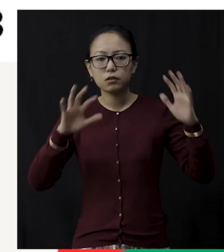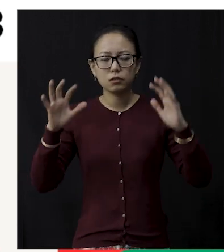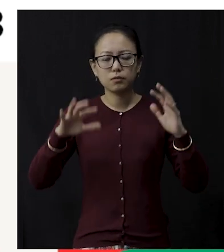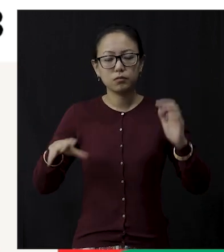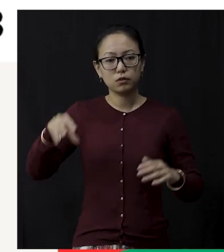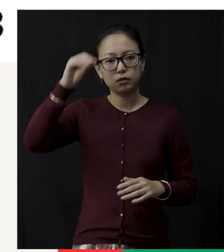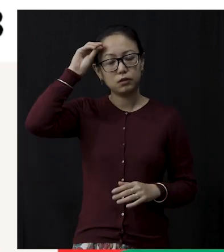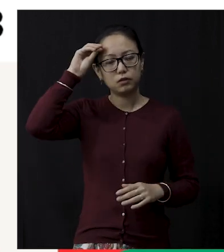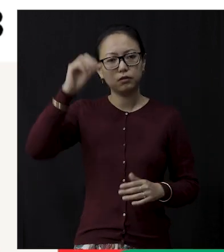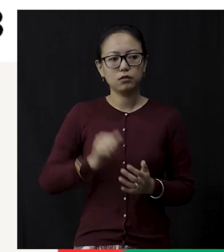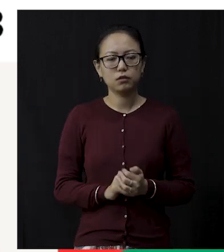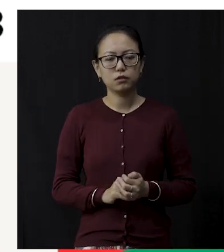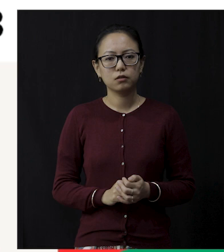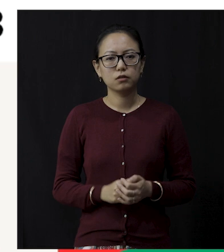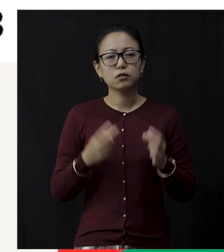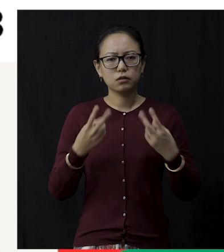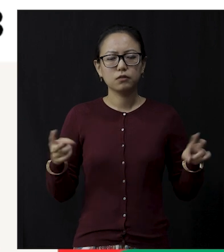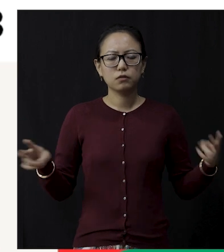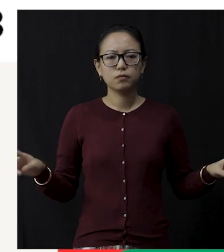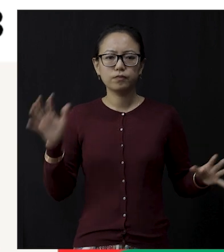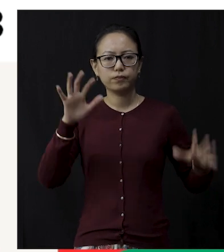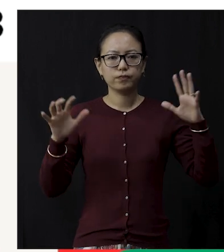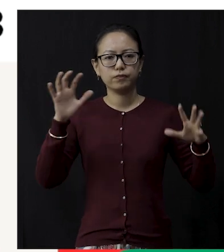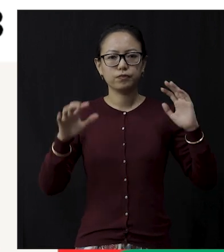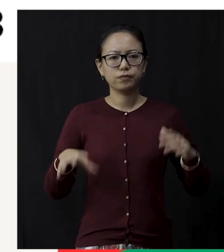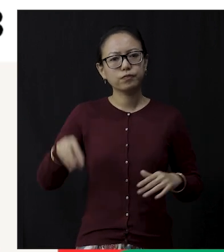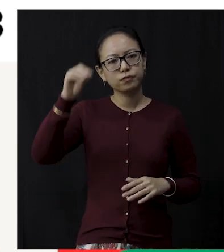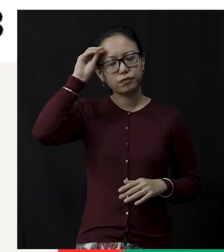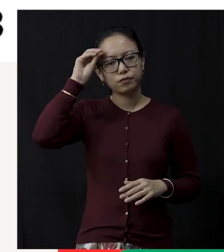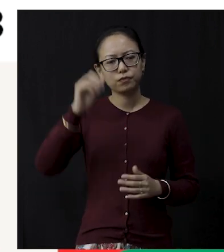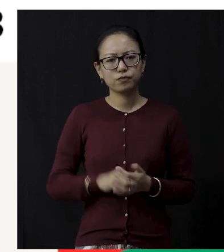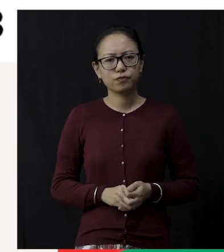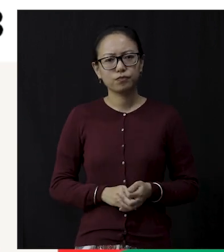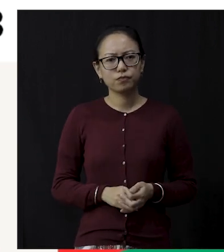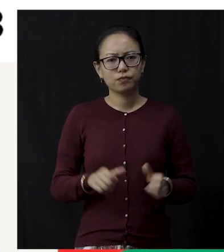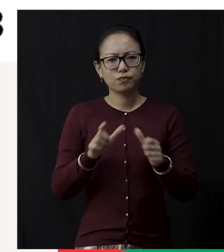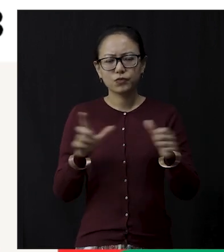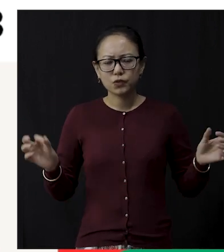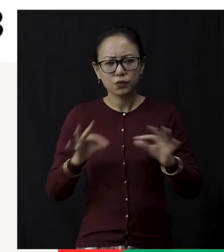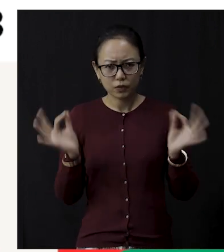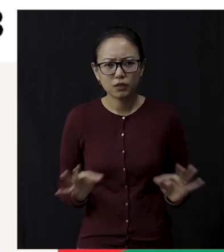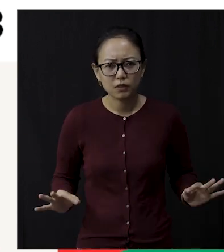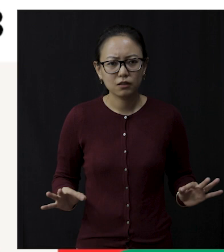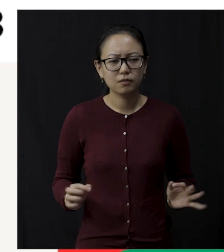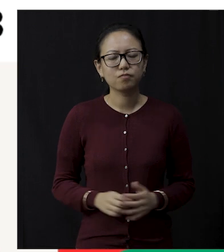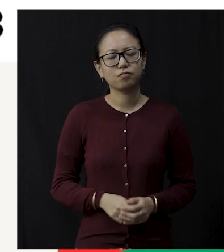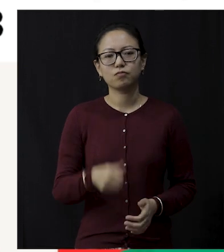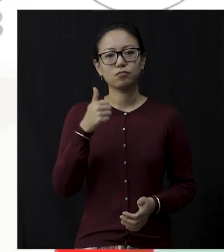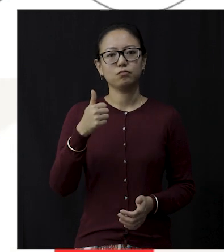about different types of animals. Okay? So are you all ready? Let's get started.